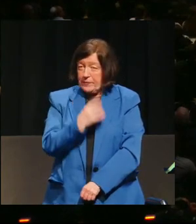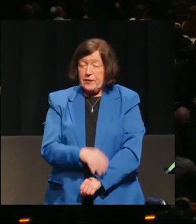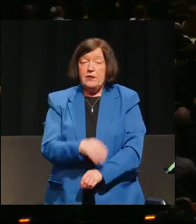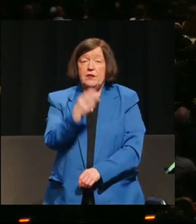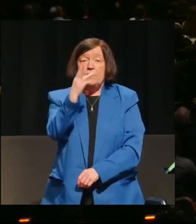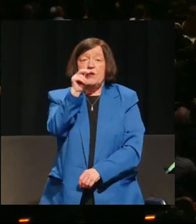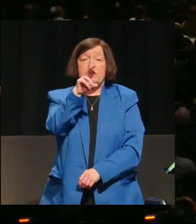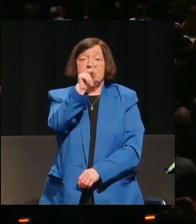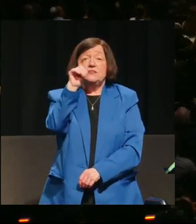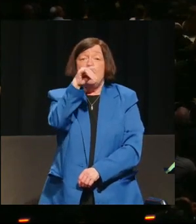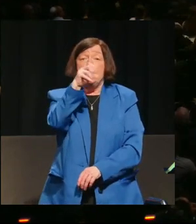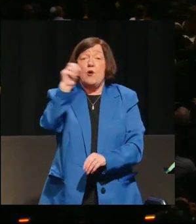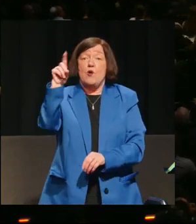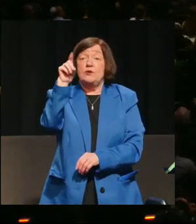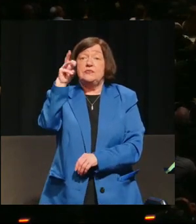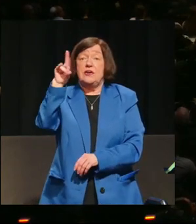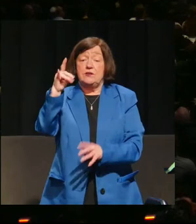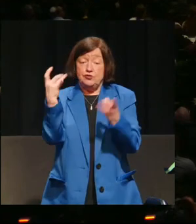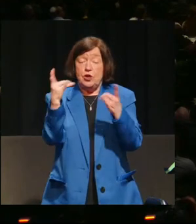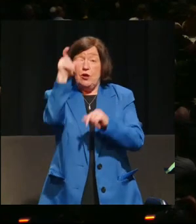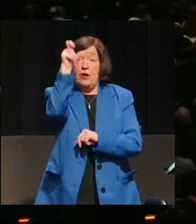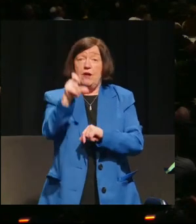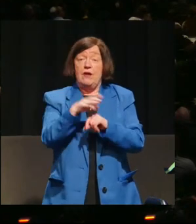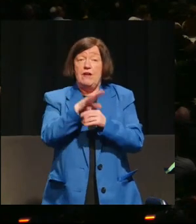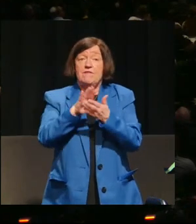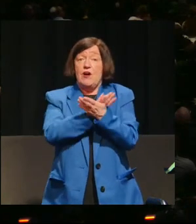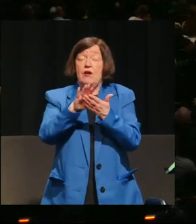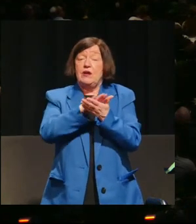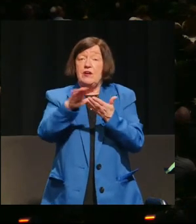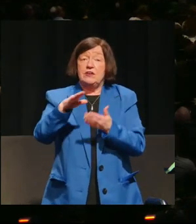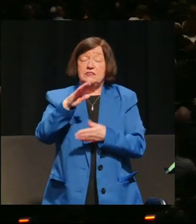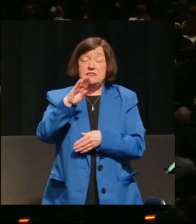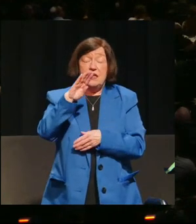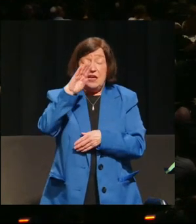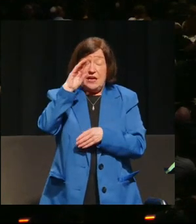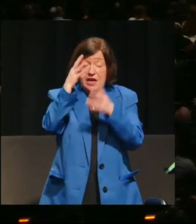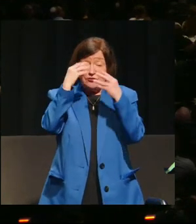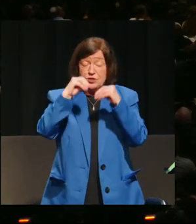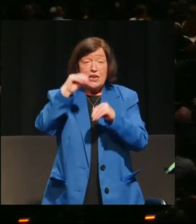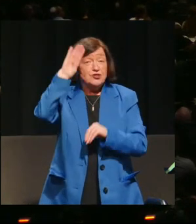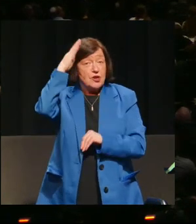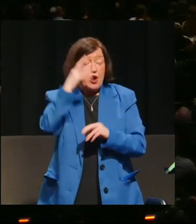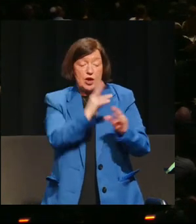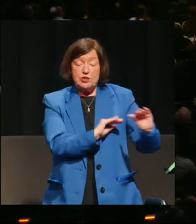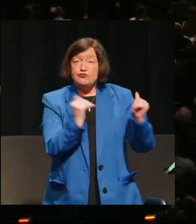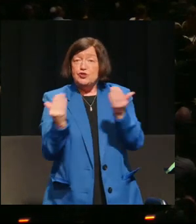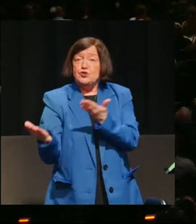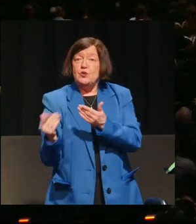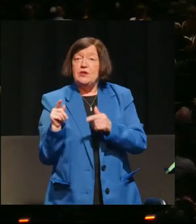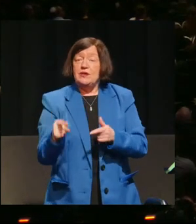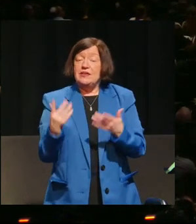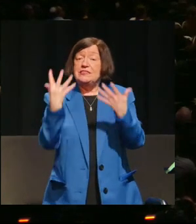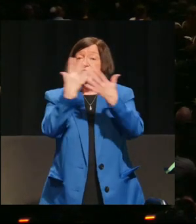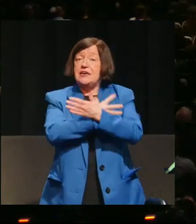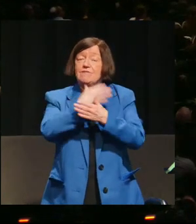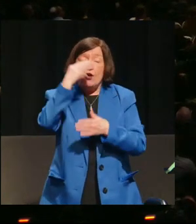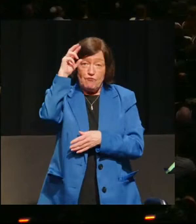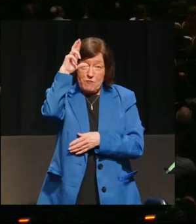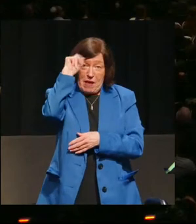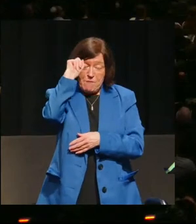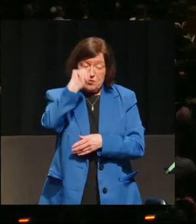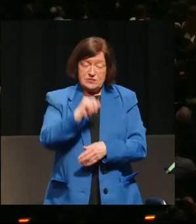Professor Thomas O'Dowd, Chairperson of Holocaust Education Ireland, will introduce this evening of